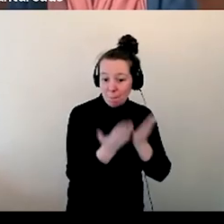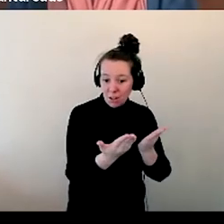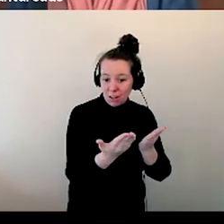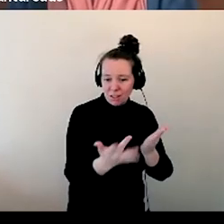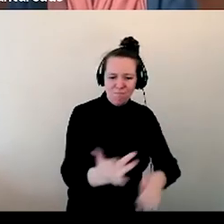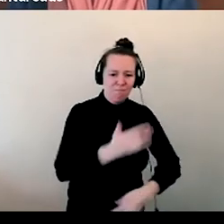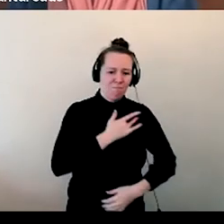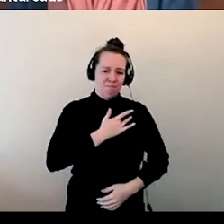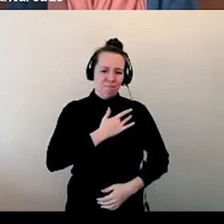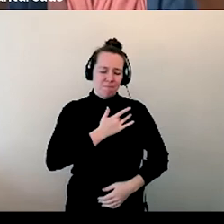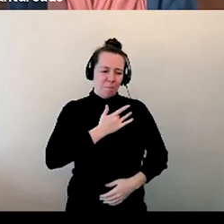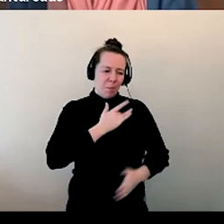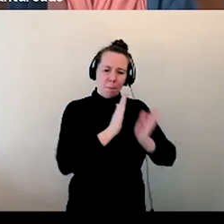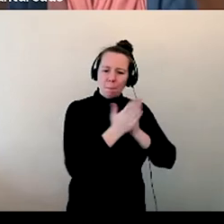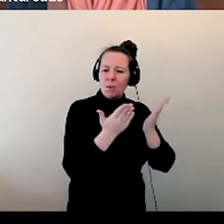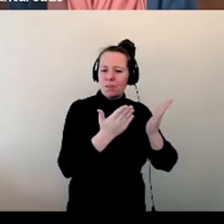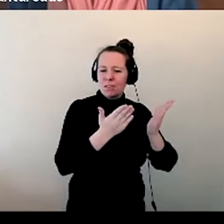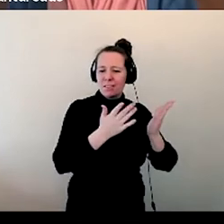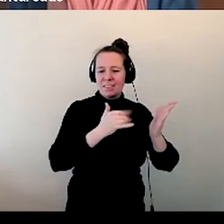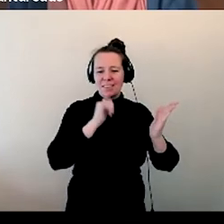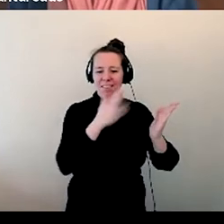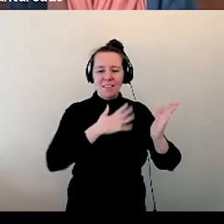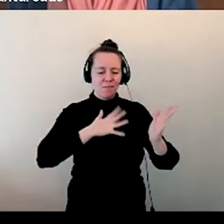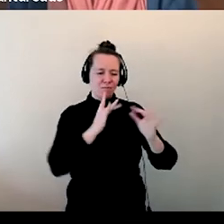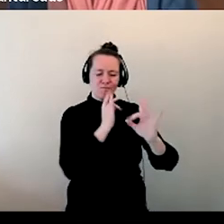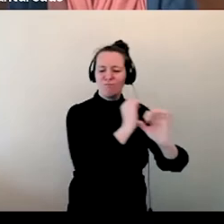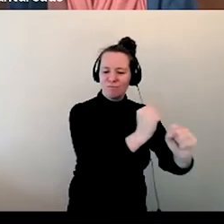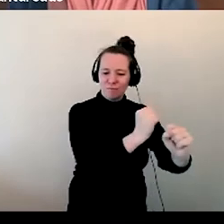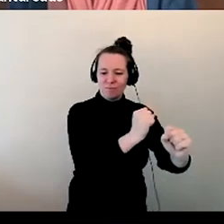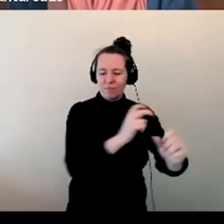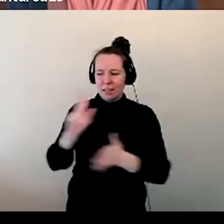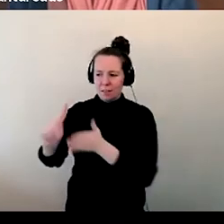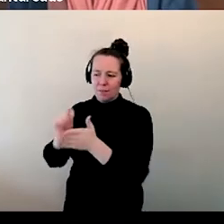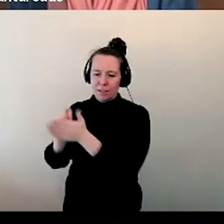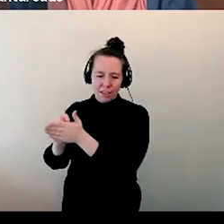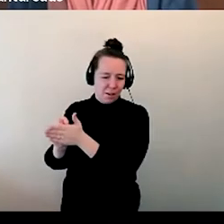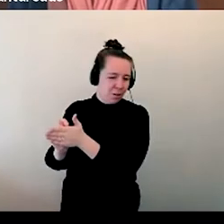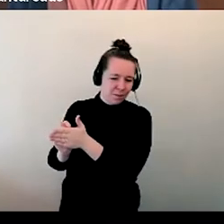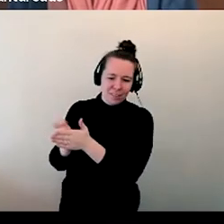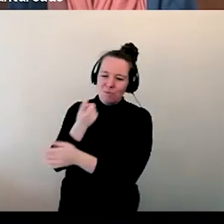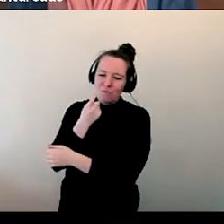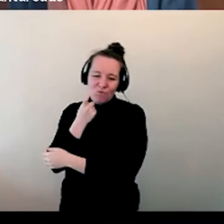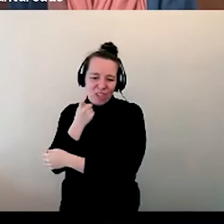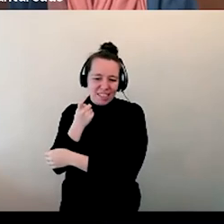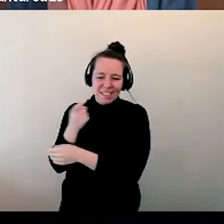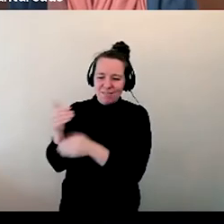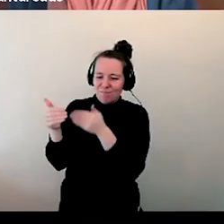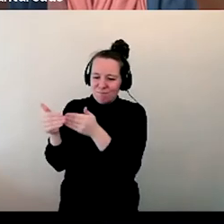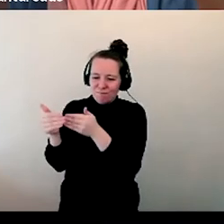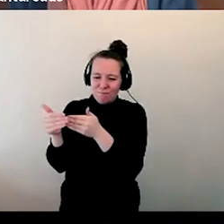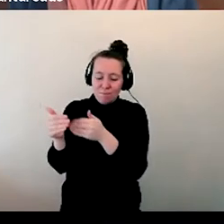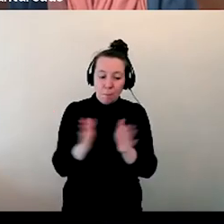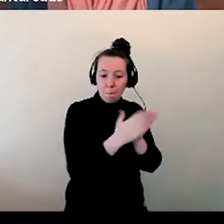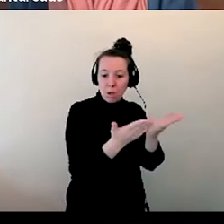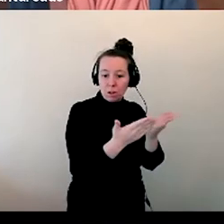than a content creator. I've been reading books for far longer than I've been making videos, and that's what's the most important to me. I'll read